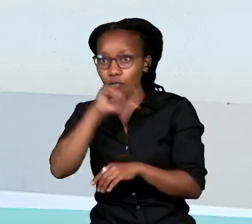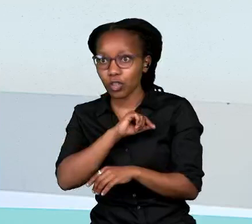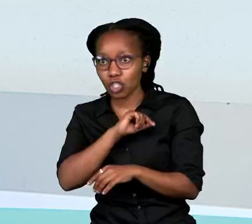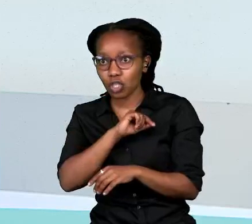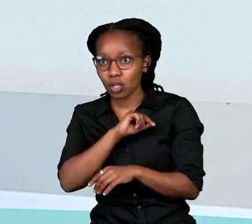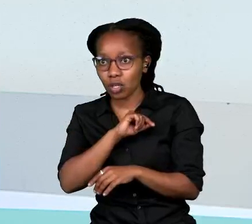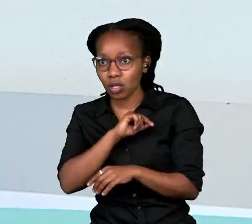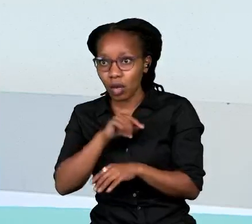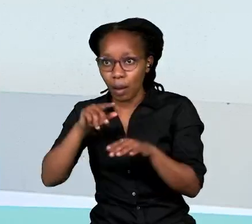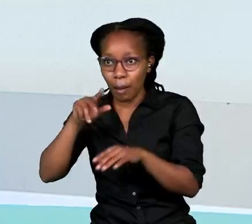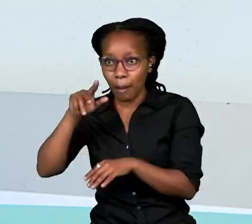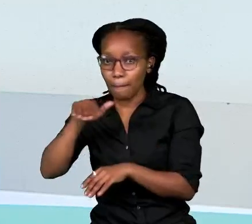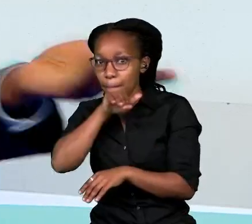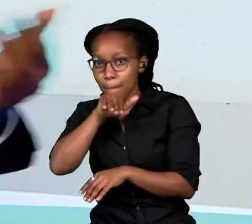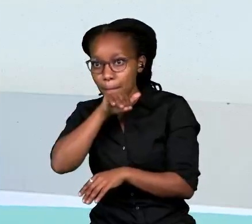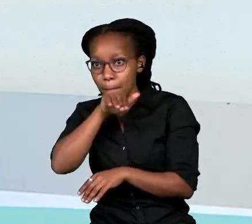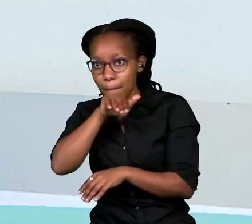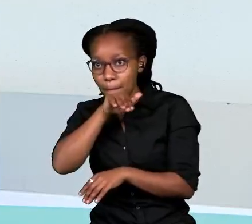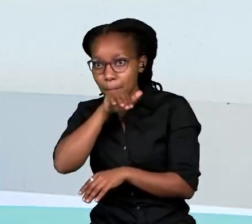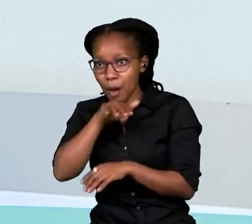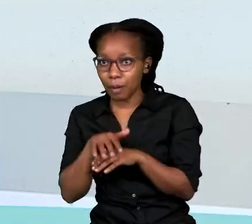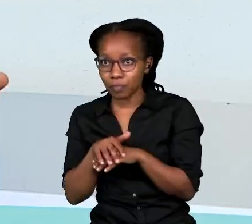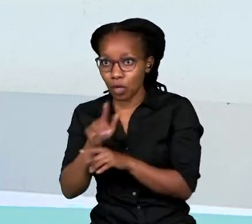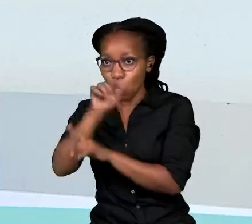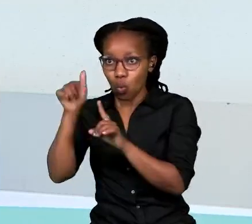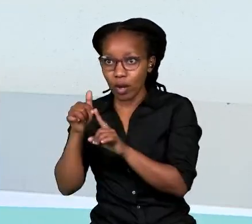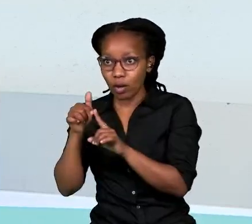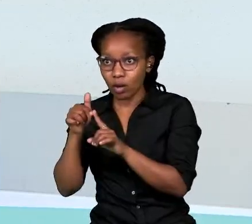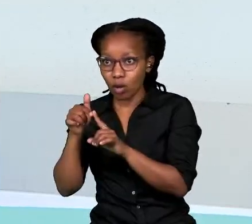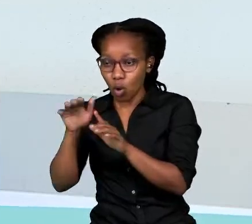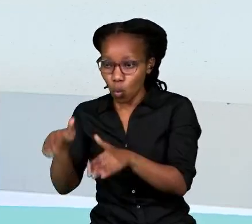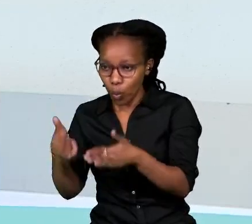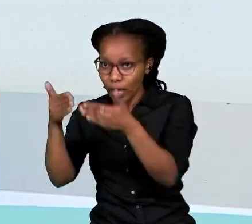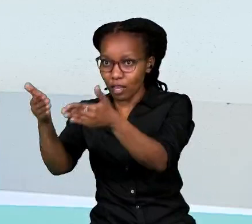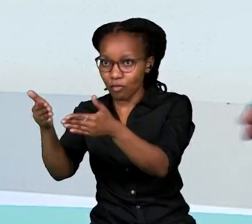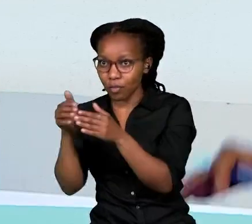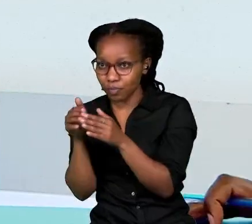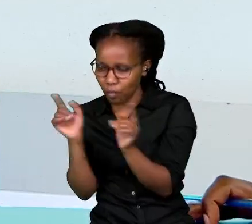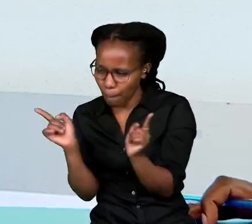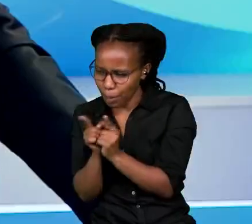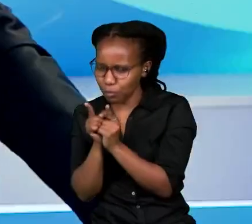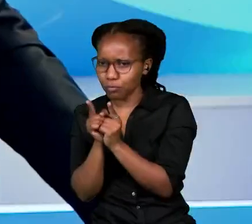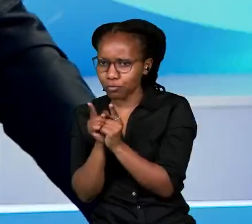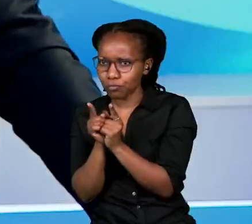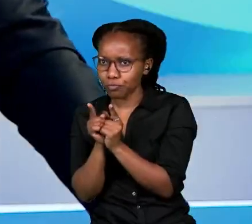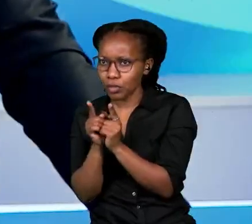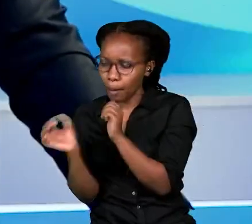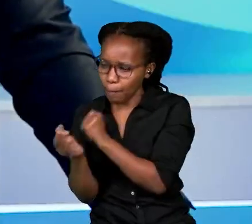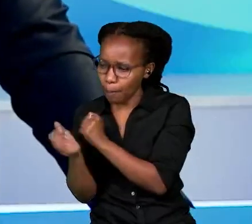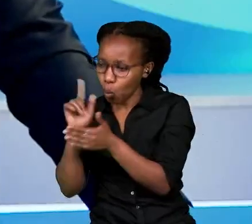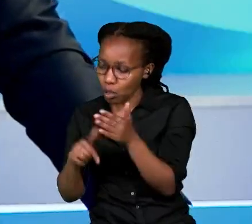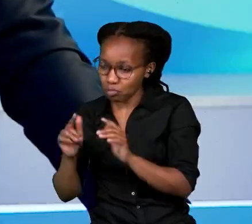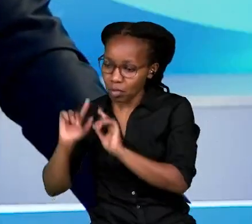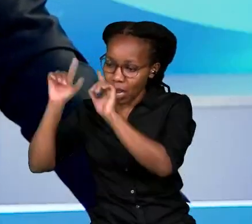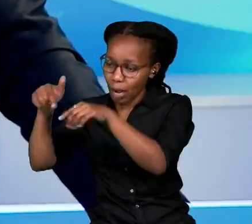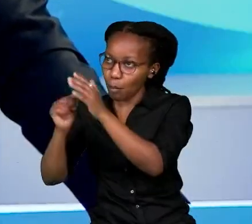honorable prime minister, Raida. And when you come, we give them a brief. You give them a brief? Yes. You have come to worship.